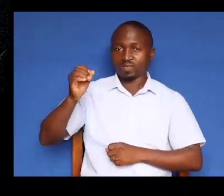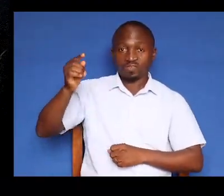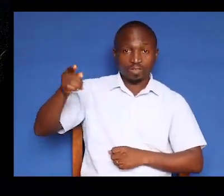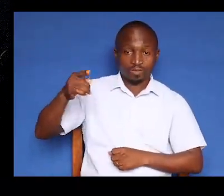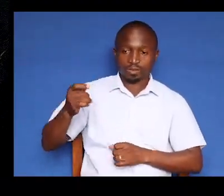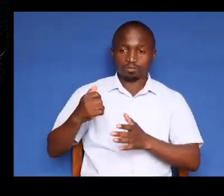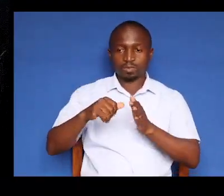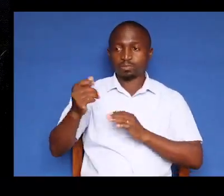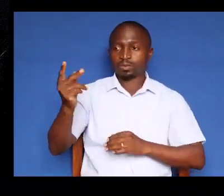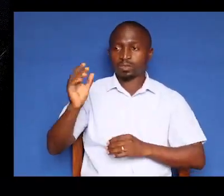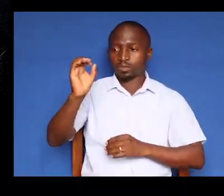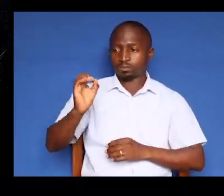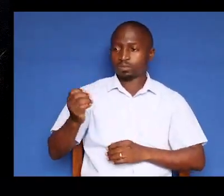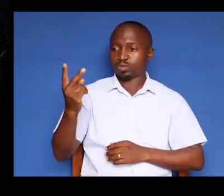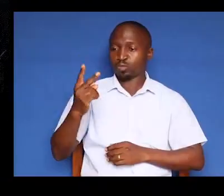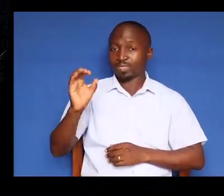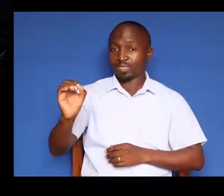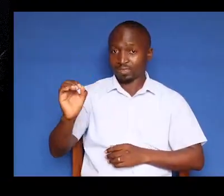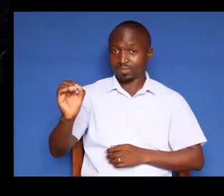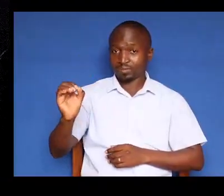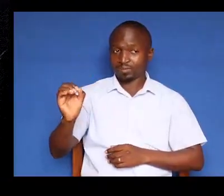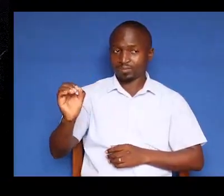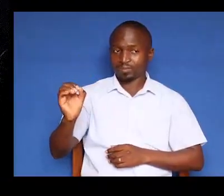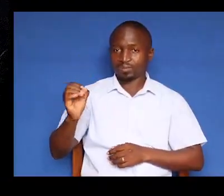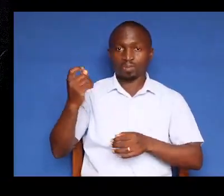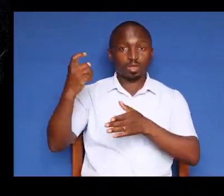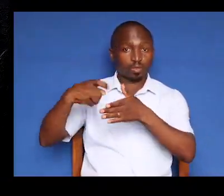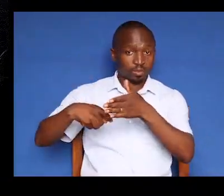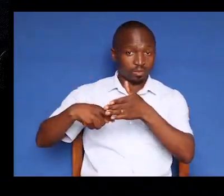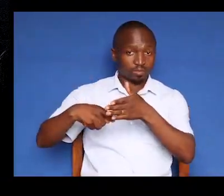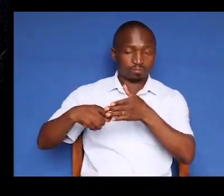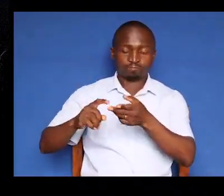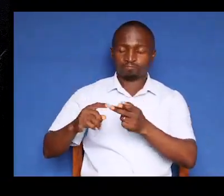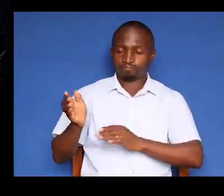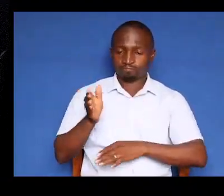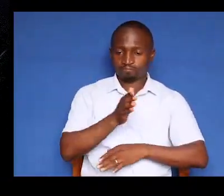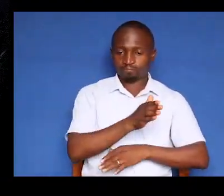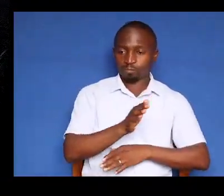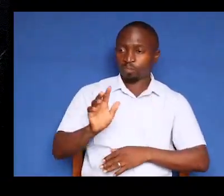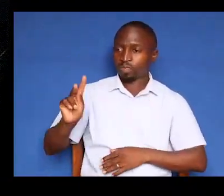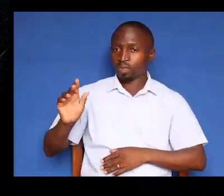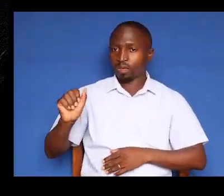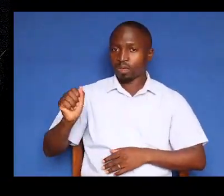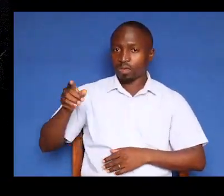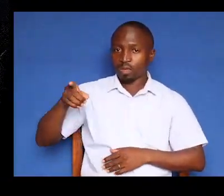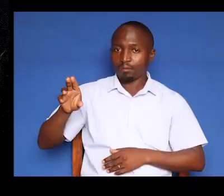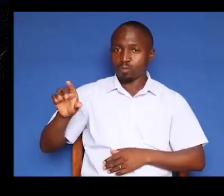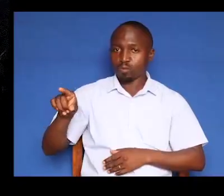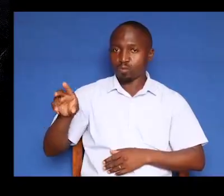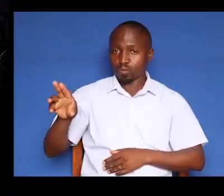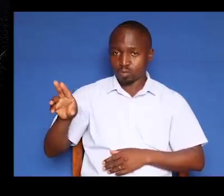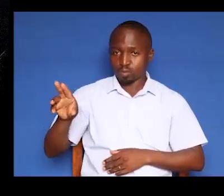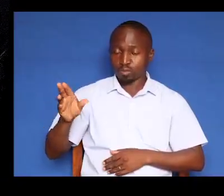rate here. Is charged 20 tax rate, while Mr. Kapungu G